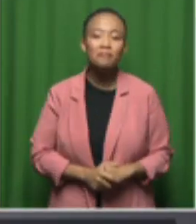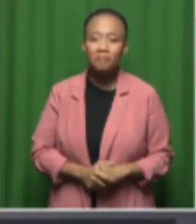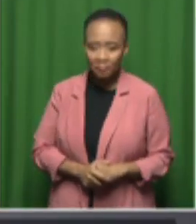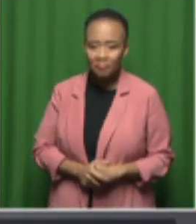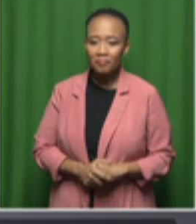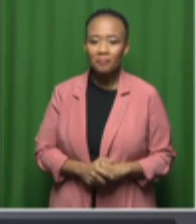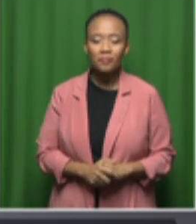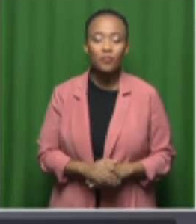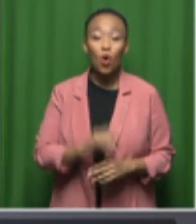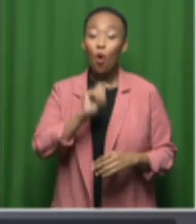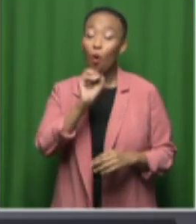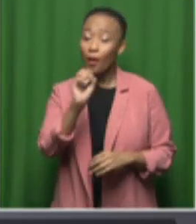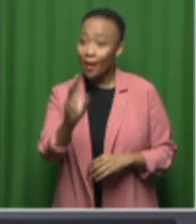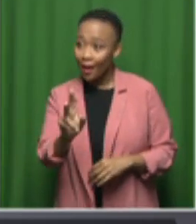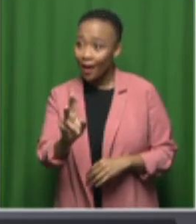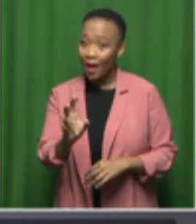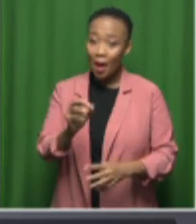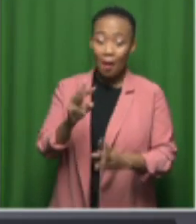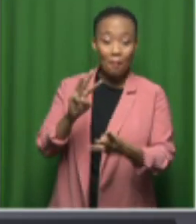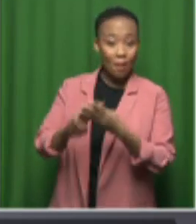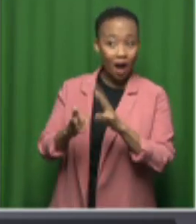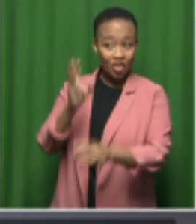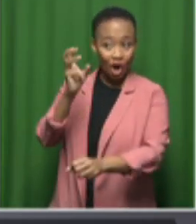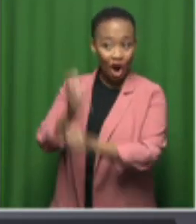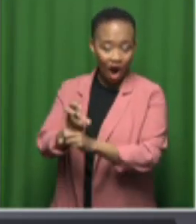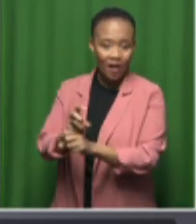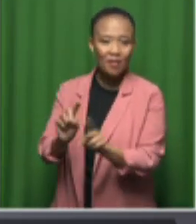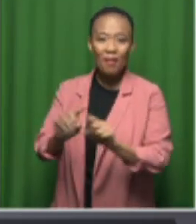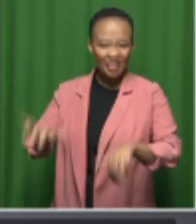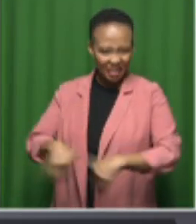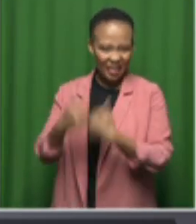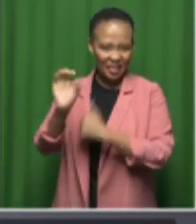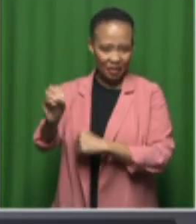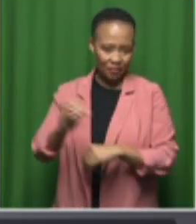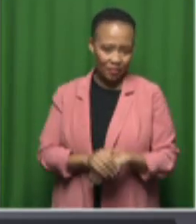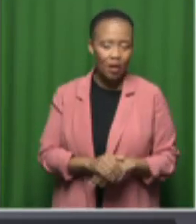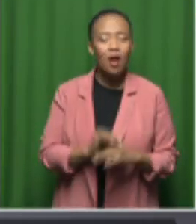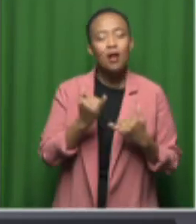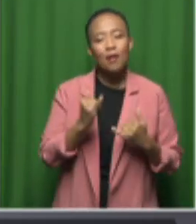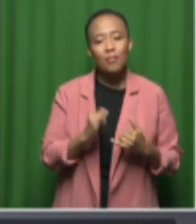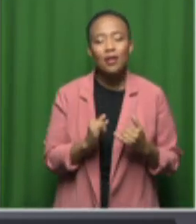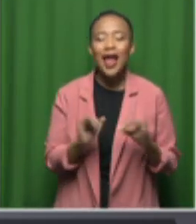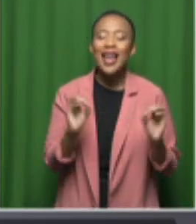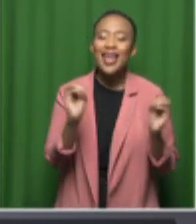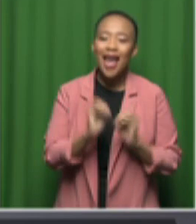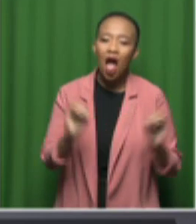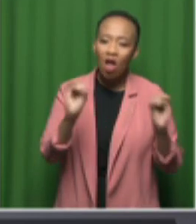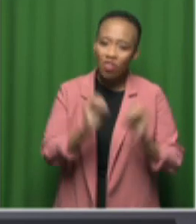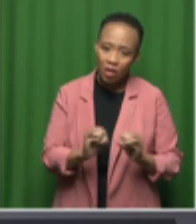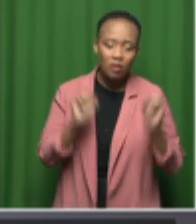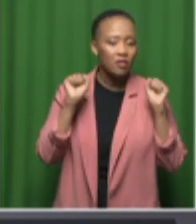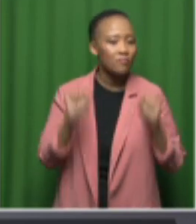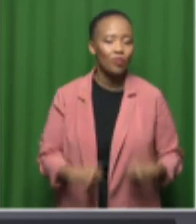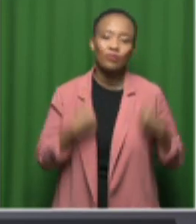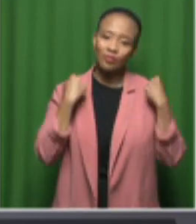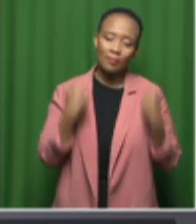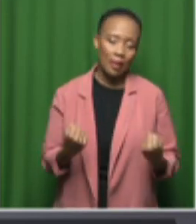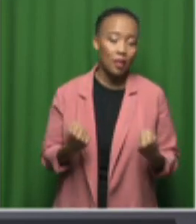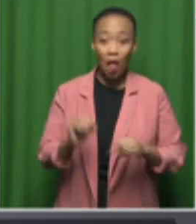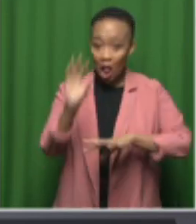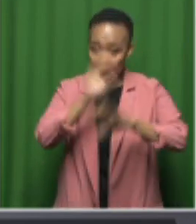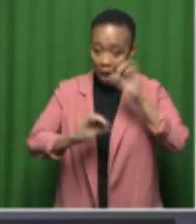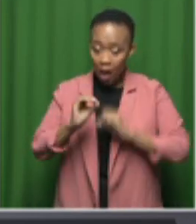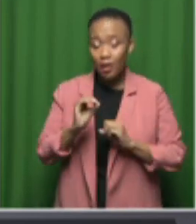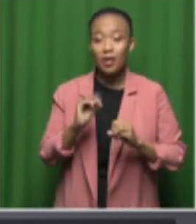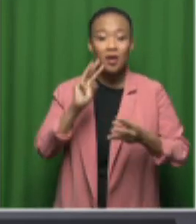but challenging. Yeah. Because, I mean, it gives a sense that nothing is impossible. Not even maths, not even learning maths is impossible.